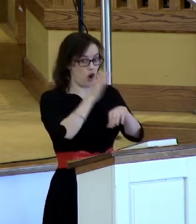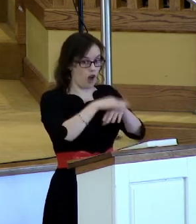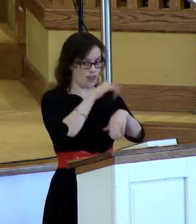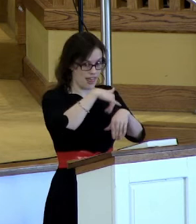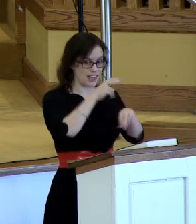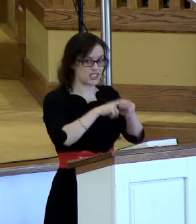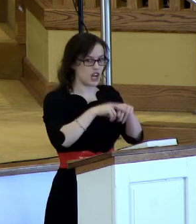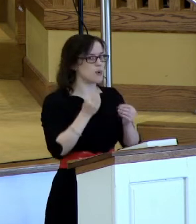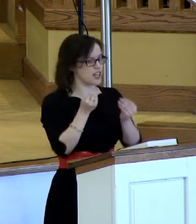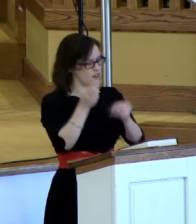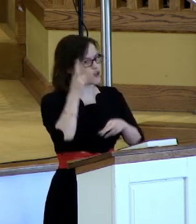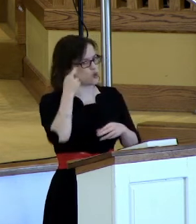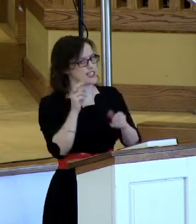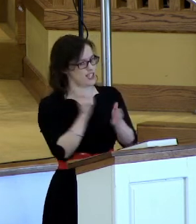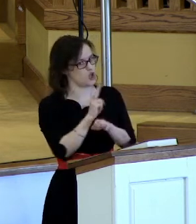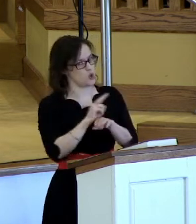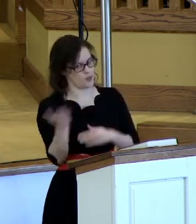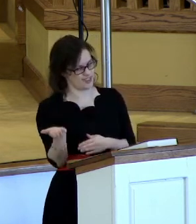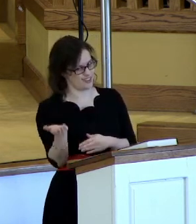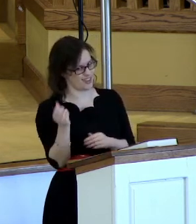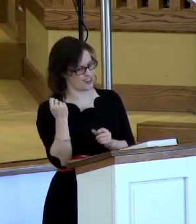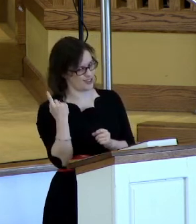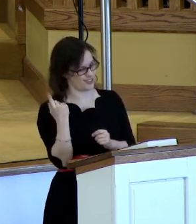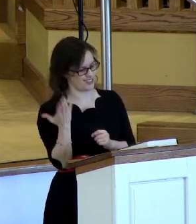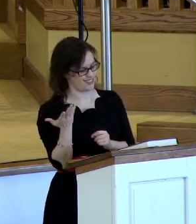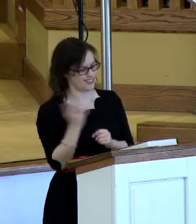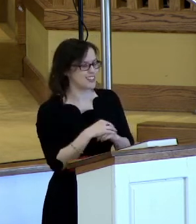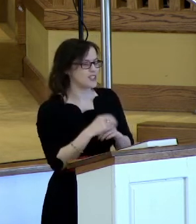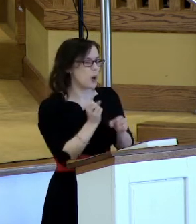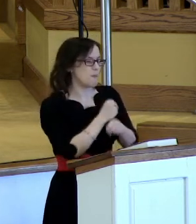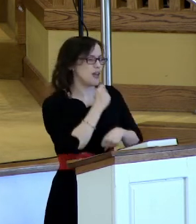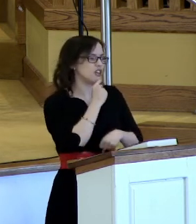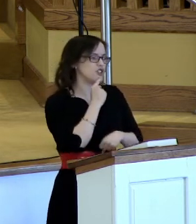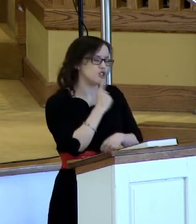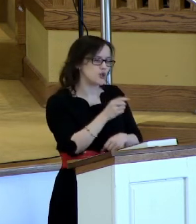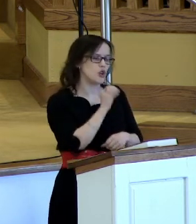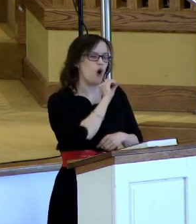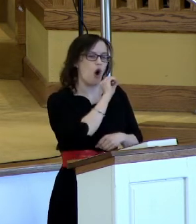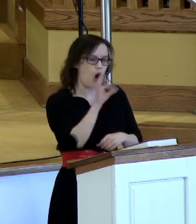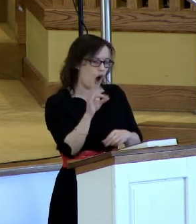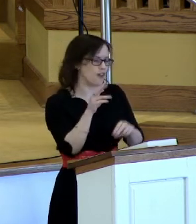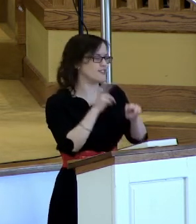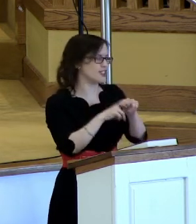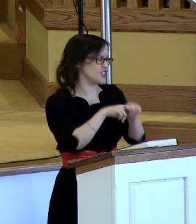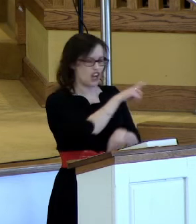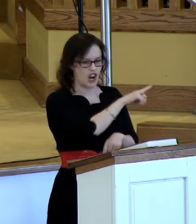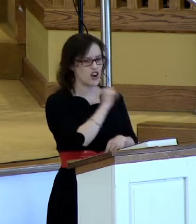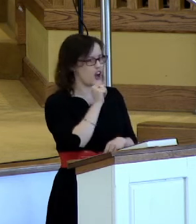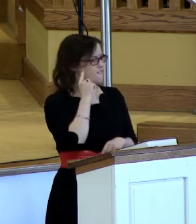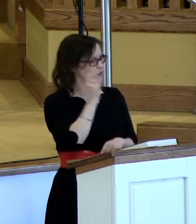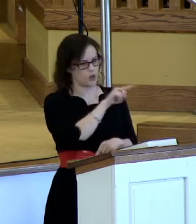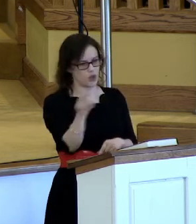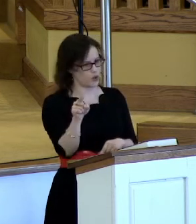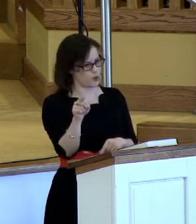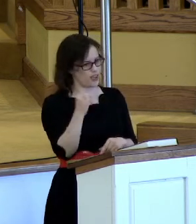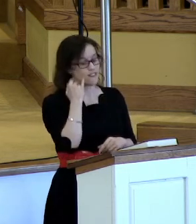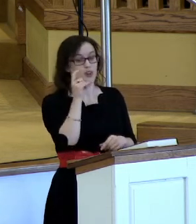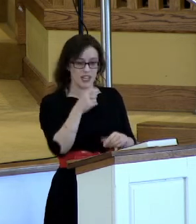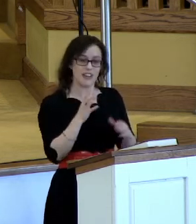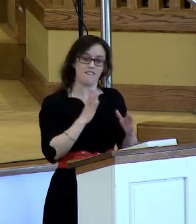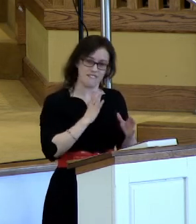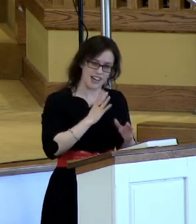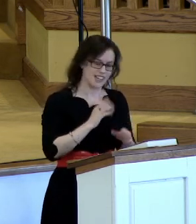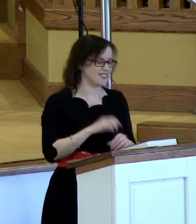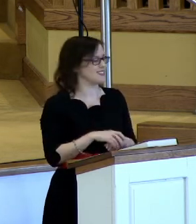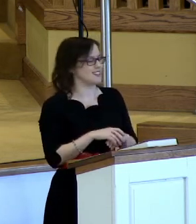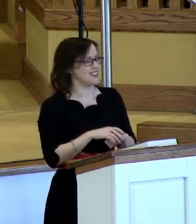need it next time. So, all right? So make sure we stay off the chair lifts. Unless you really need them. But we thank the Lord for